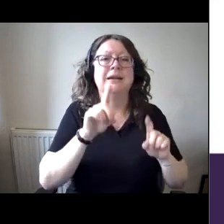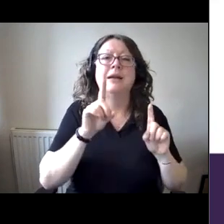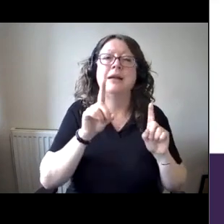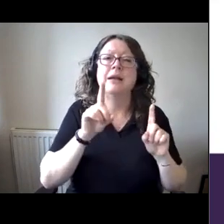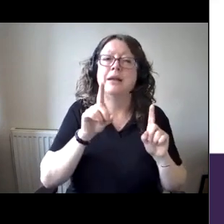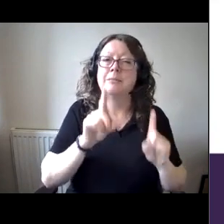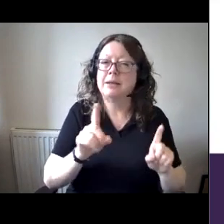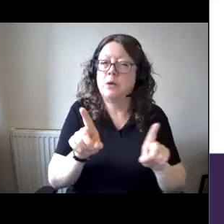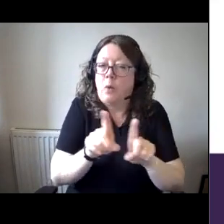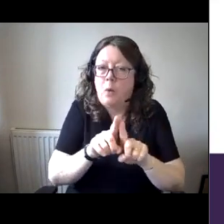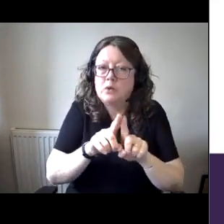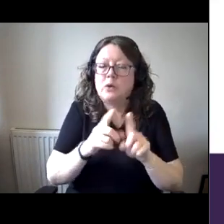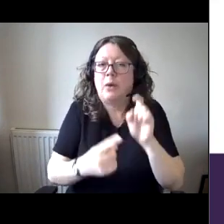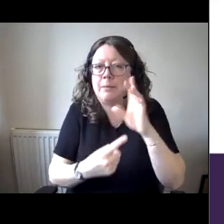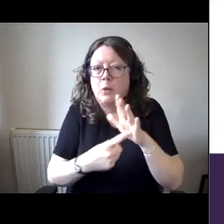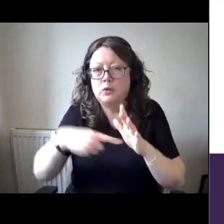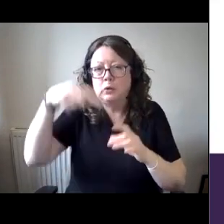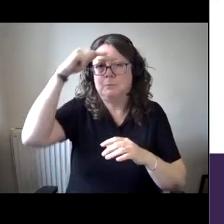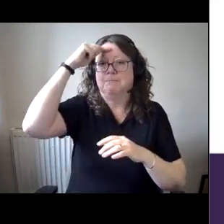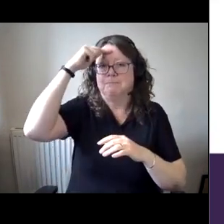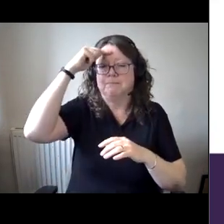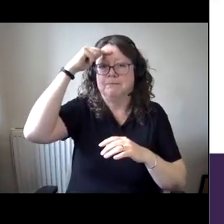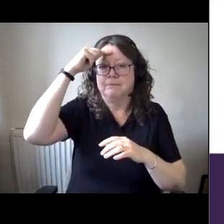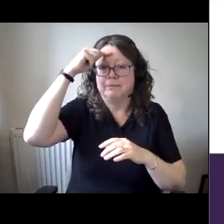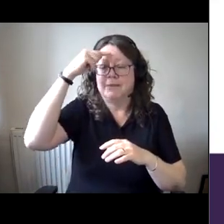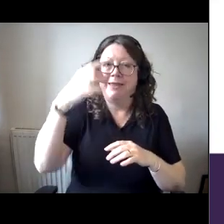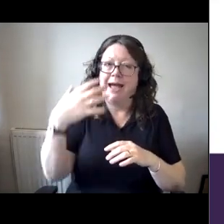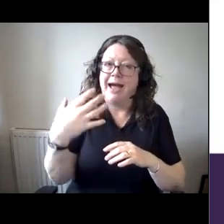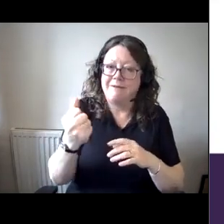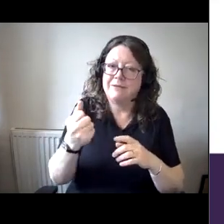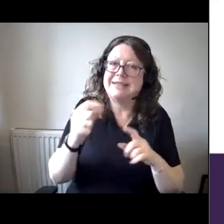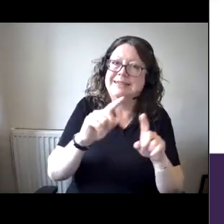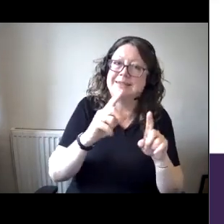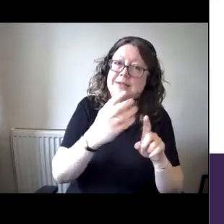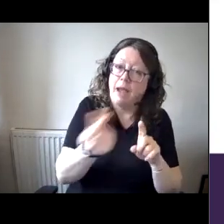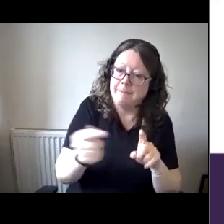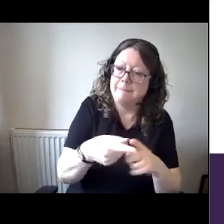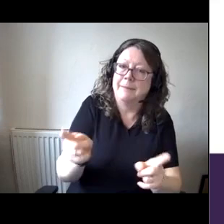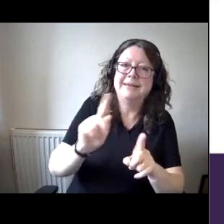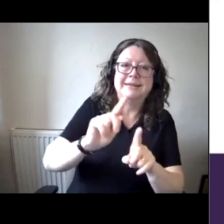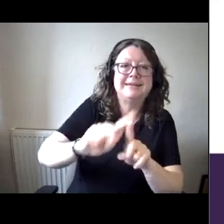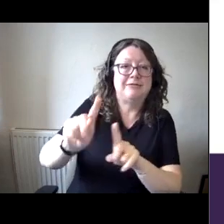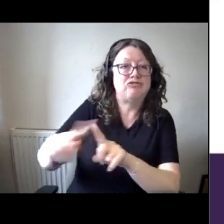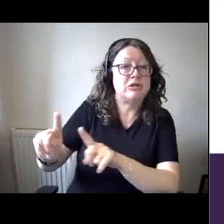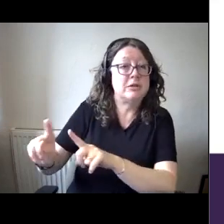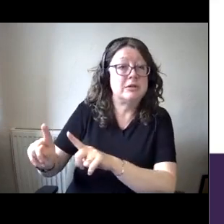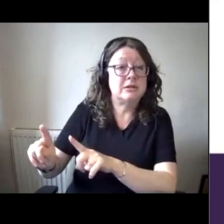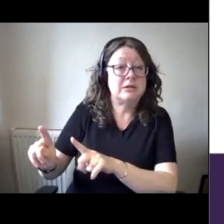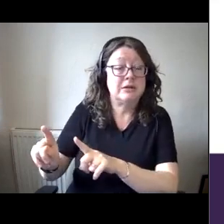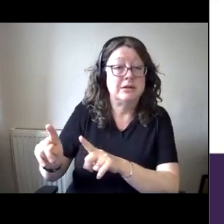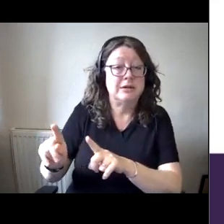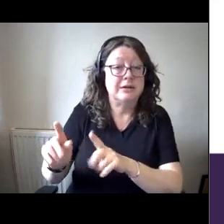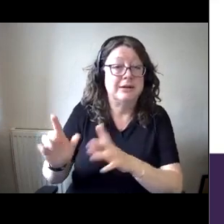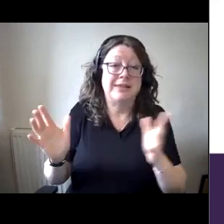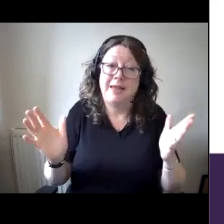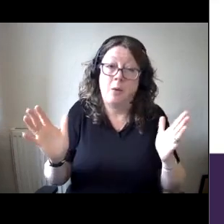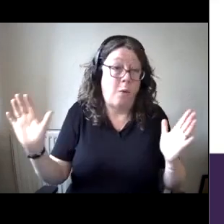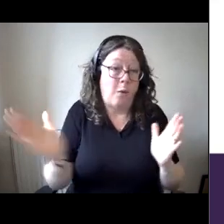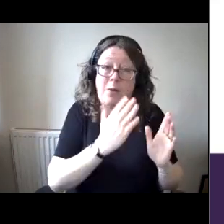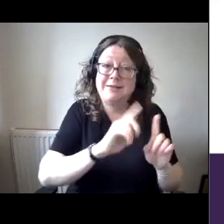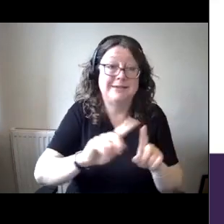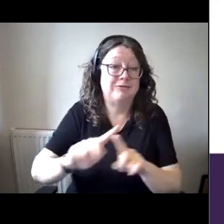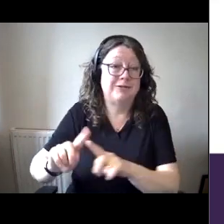it's important to think about these different profiles and thinking as just that. These are different profiles,